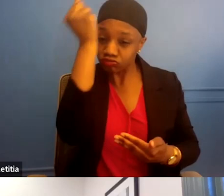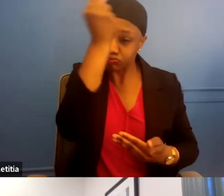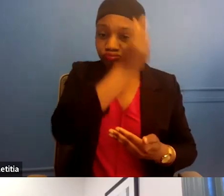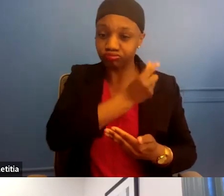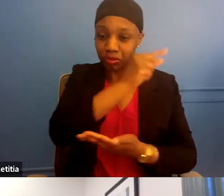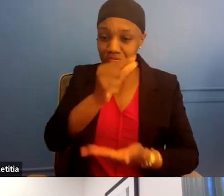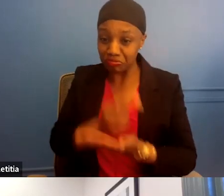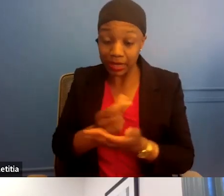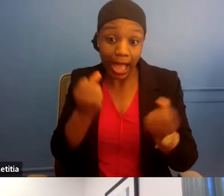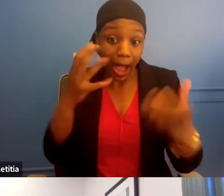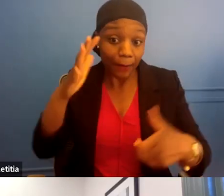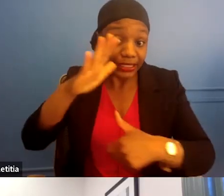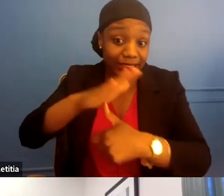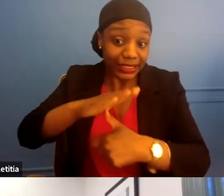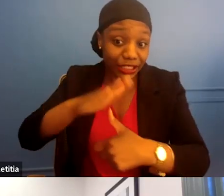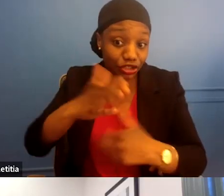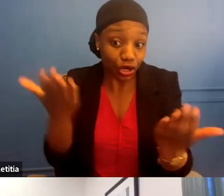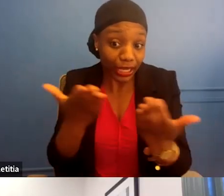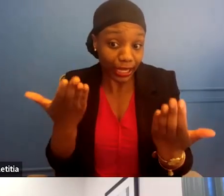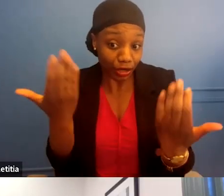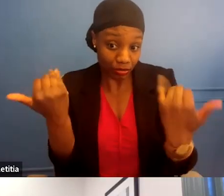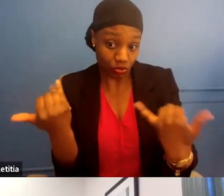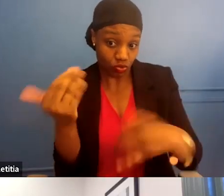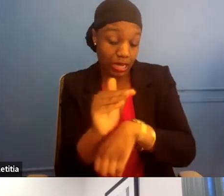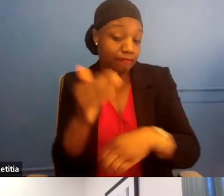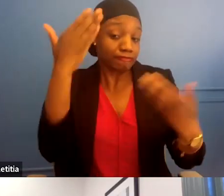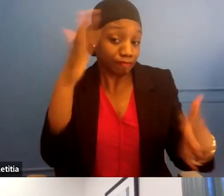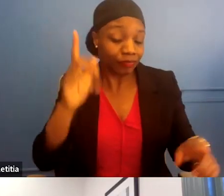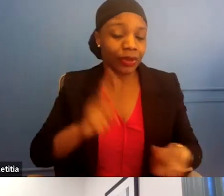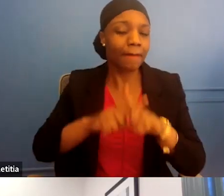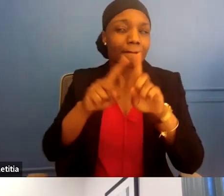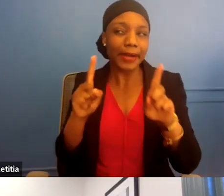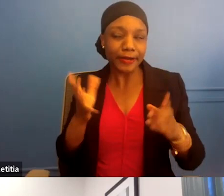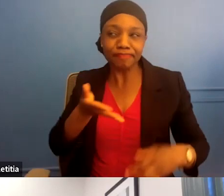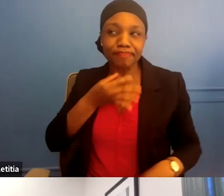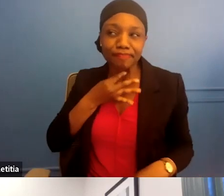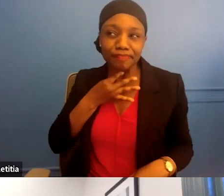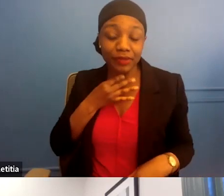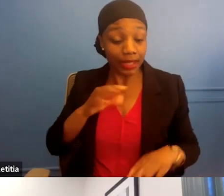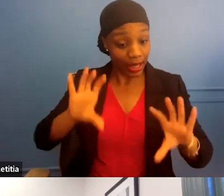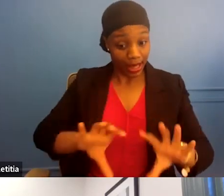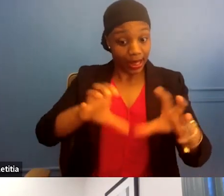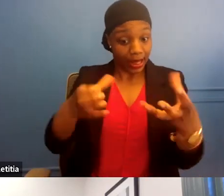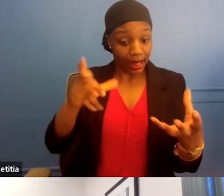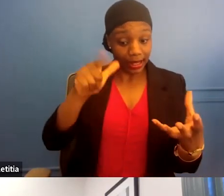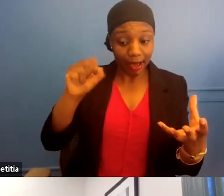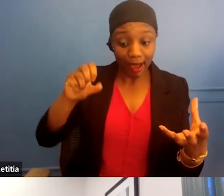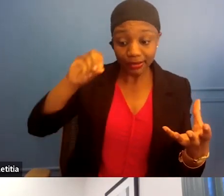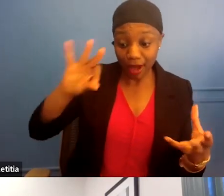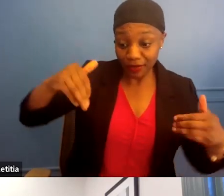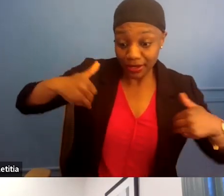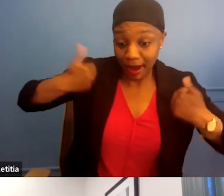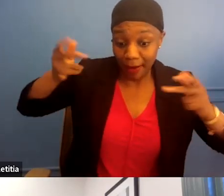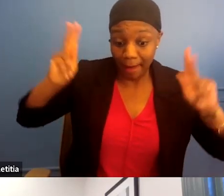our Zoom call today, but what is one piece of advice you would give to this class of young